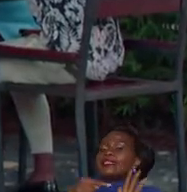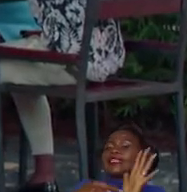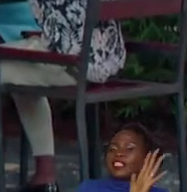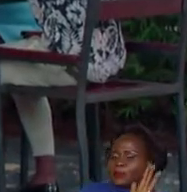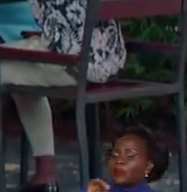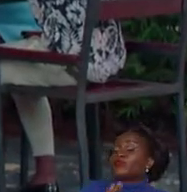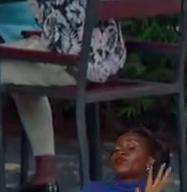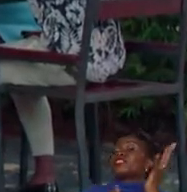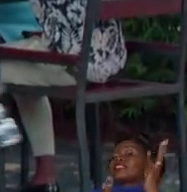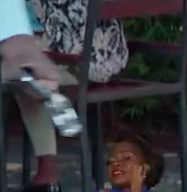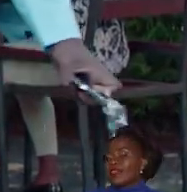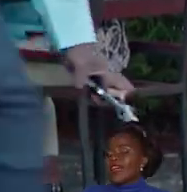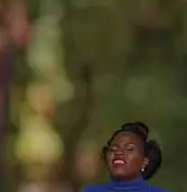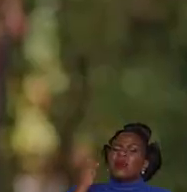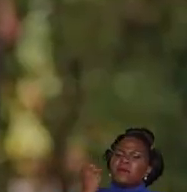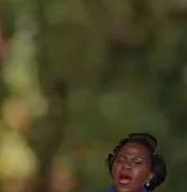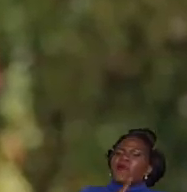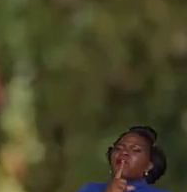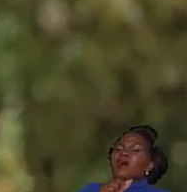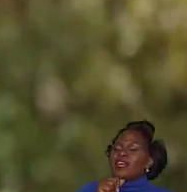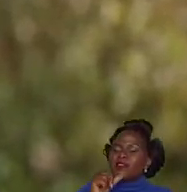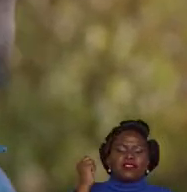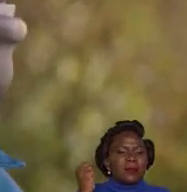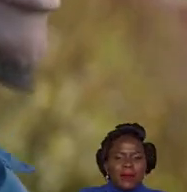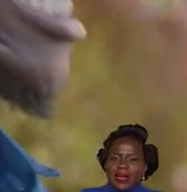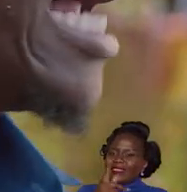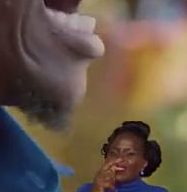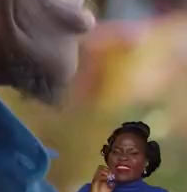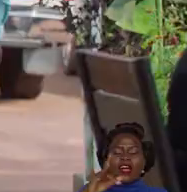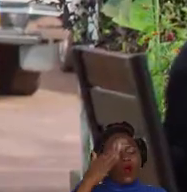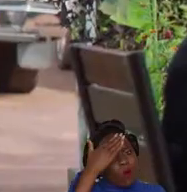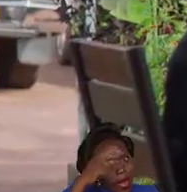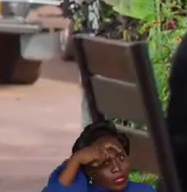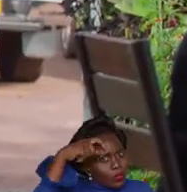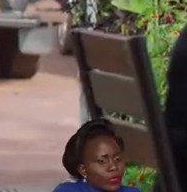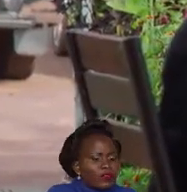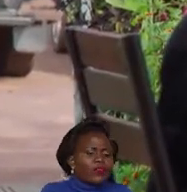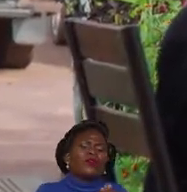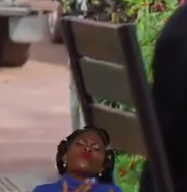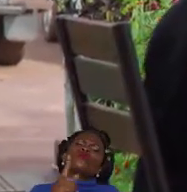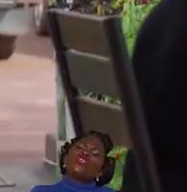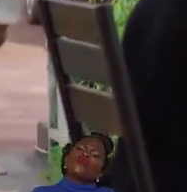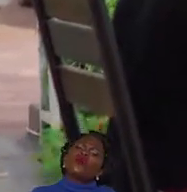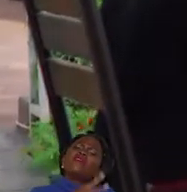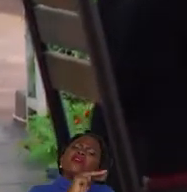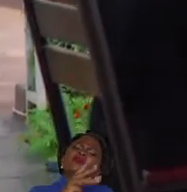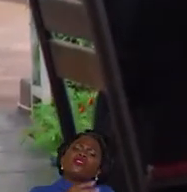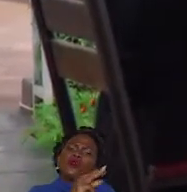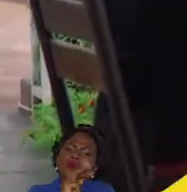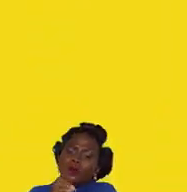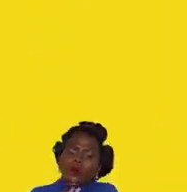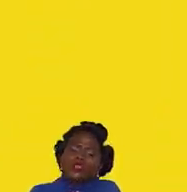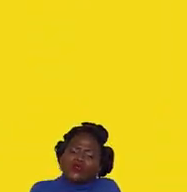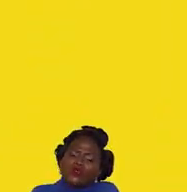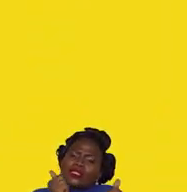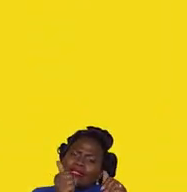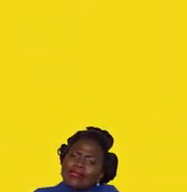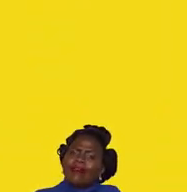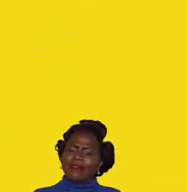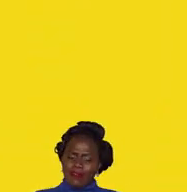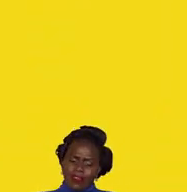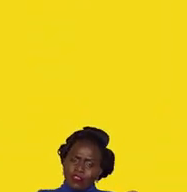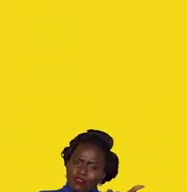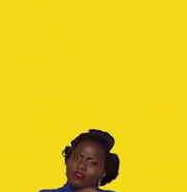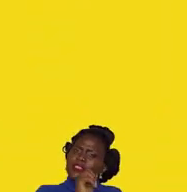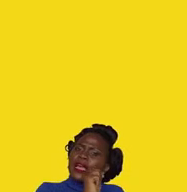The signs and symptoms of success. The bank commander, not the bank teller. Why hassle for a loan when you've got MTN Momo? We're